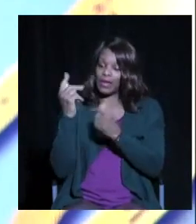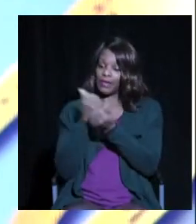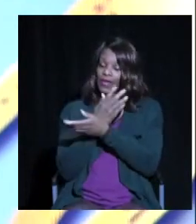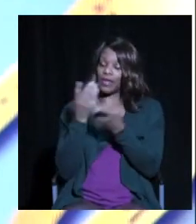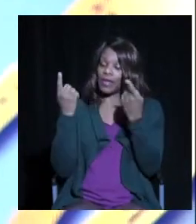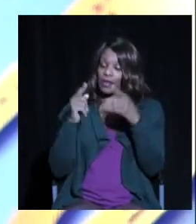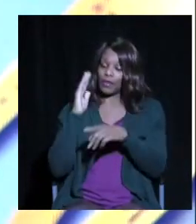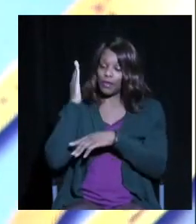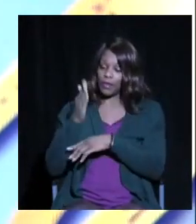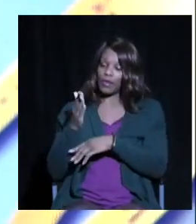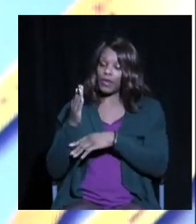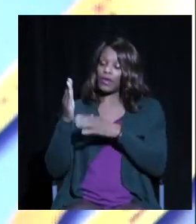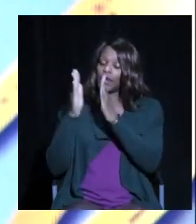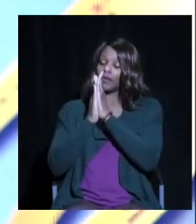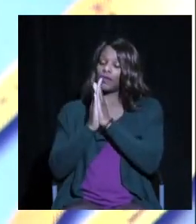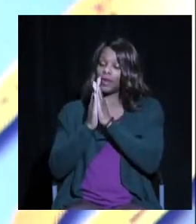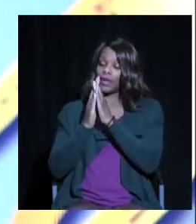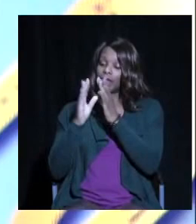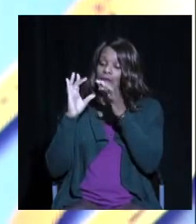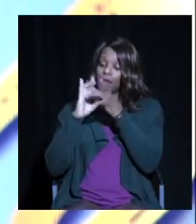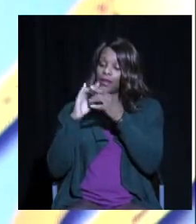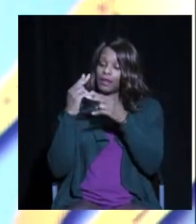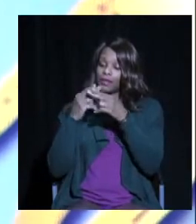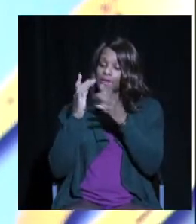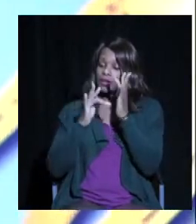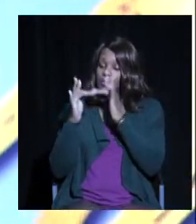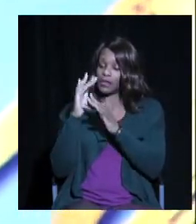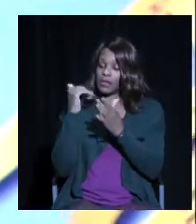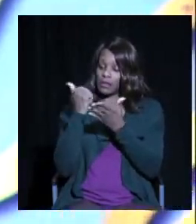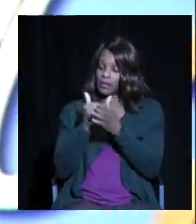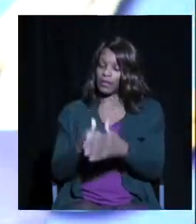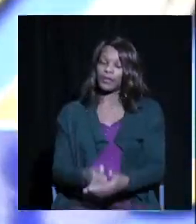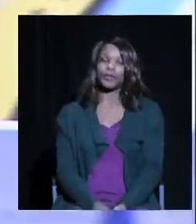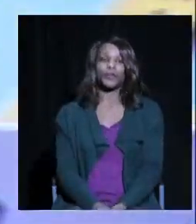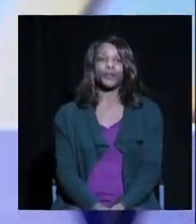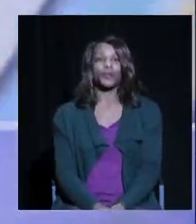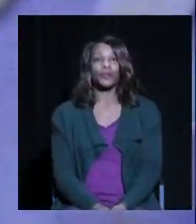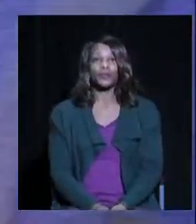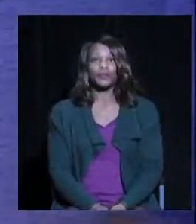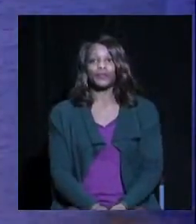of this in the name of your son, Jesus. Amen.